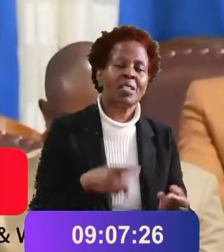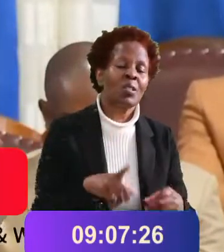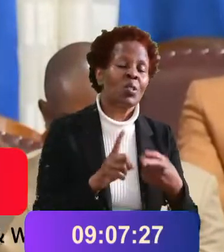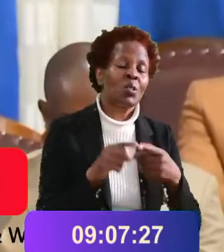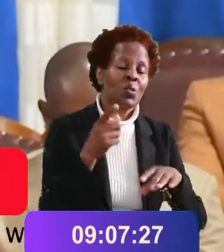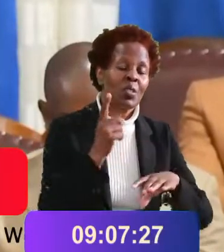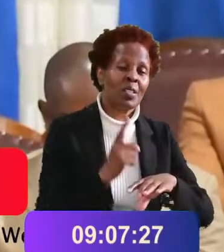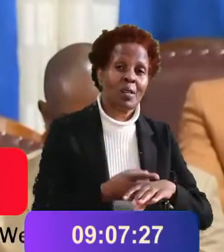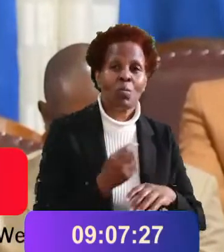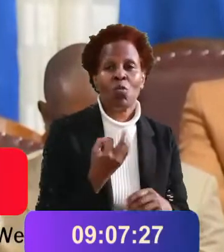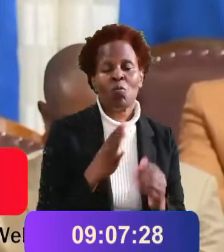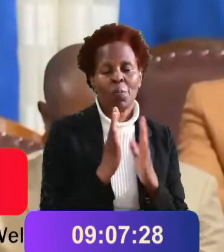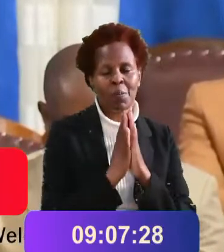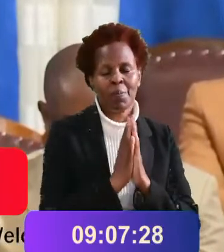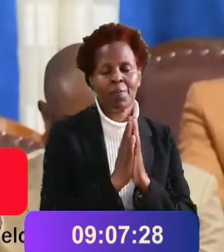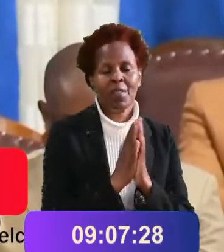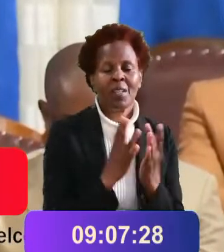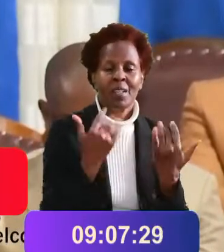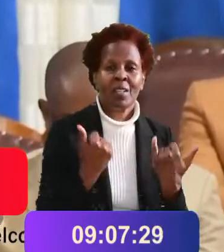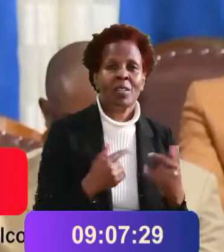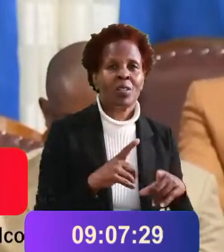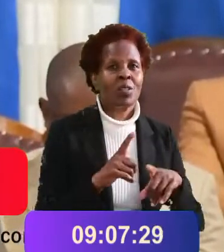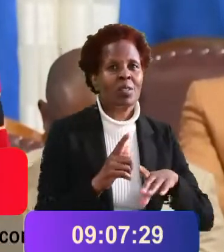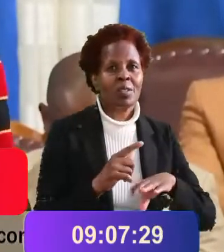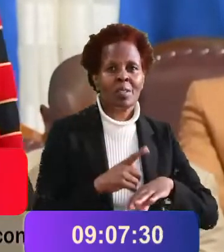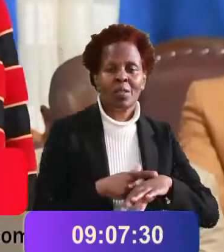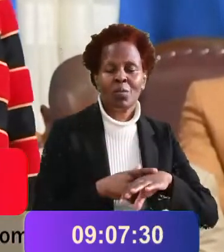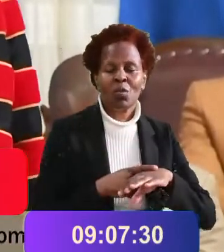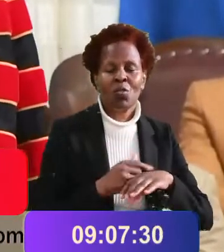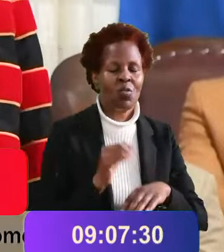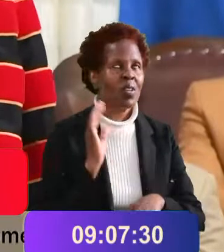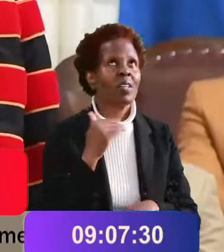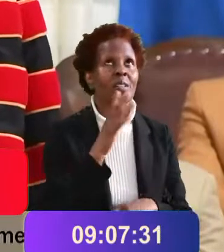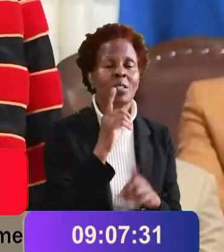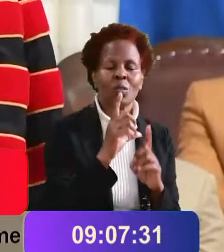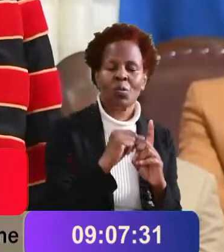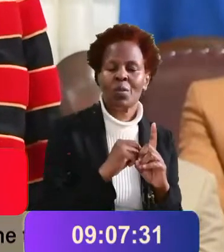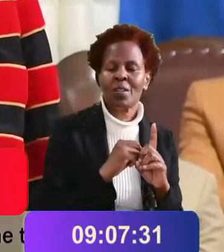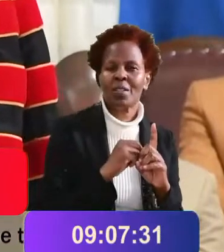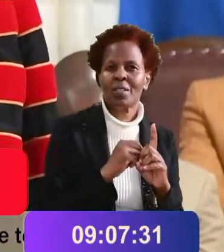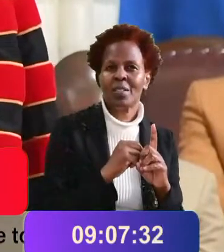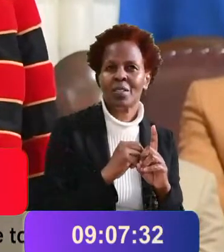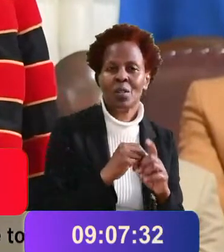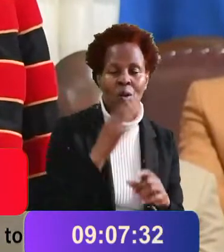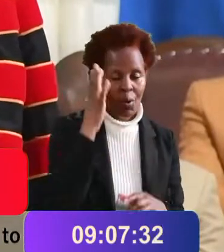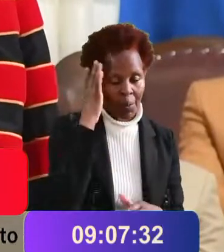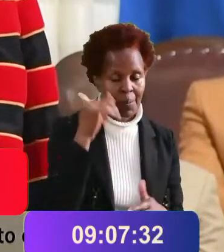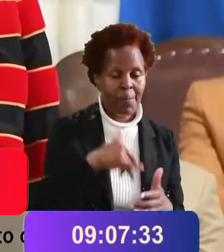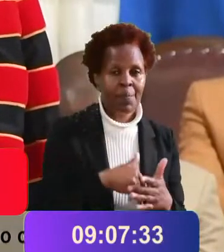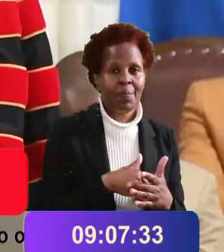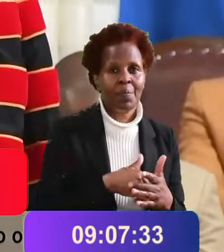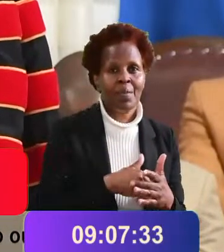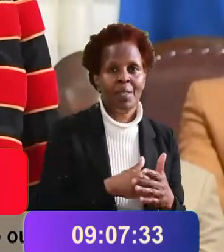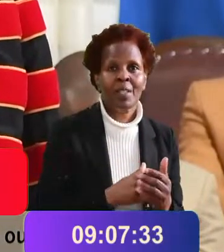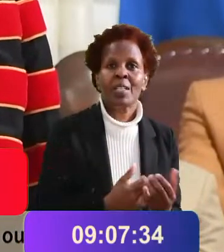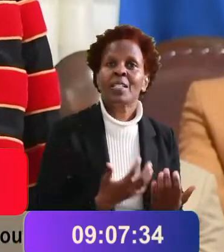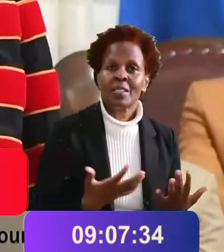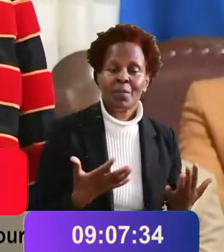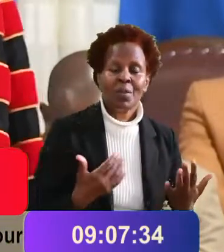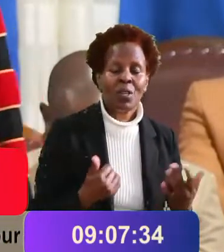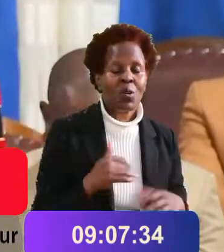of prayer, and now to a time of hearing God's word proclaimed, just know that something